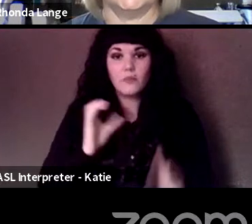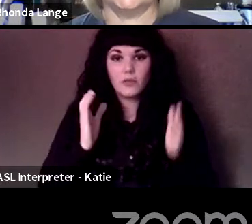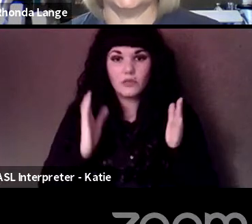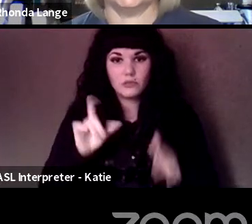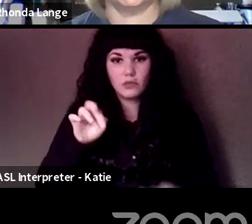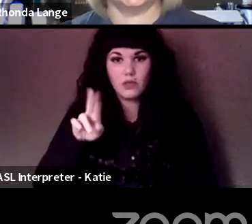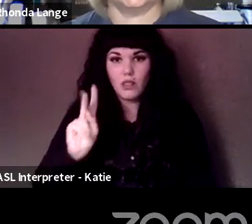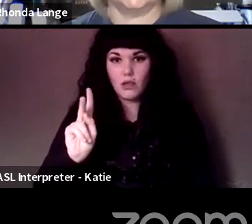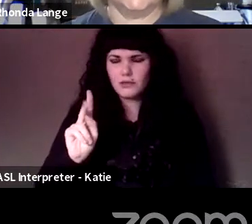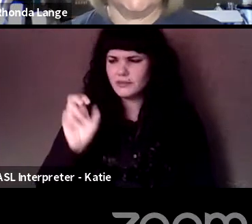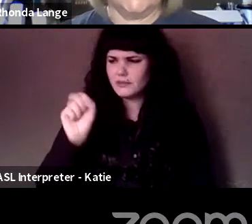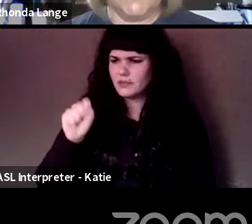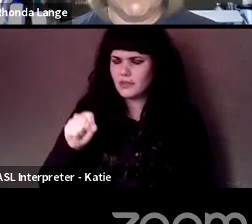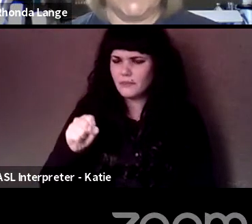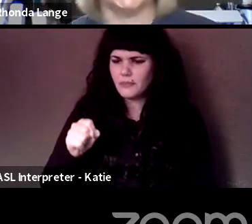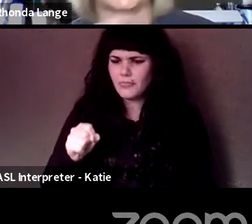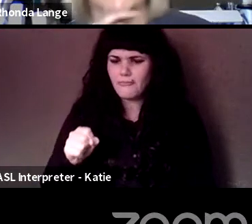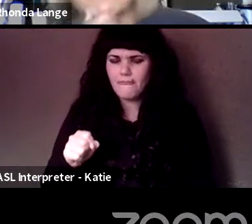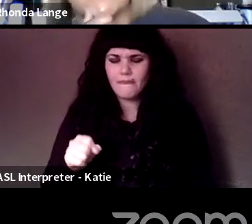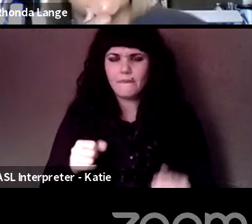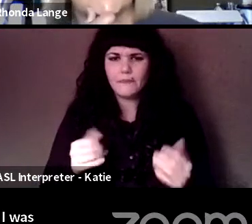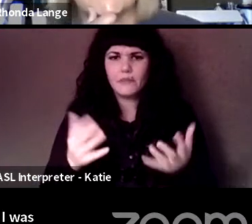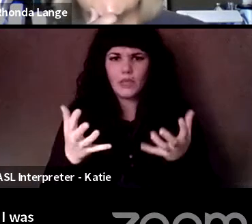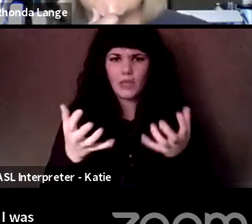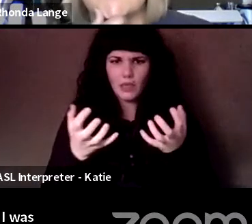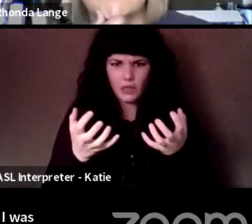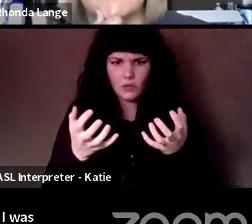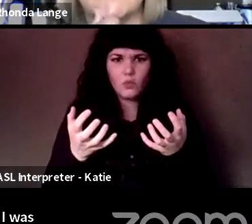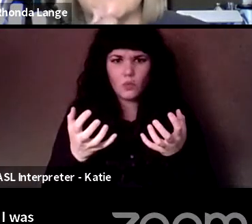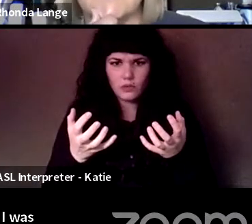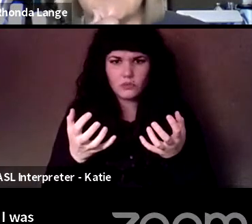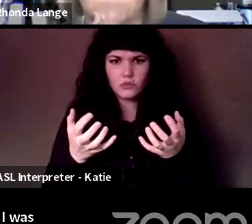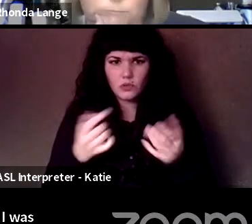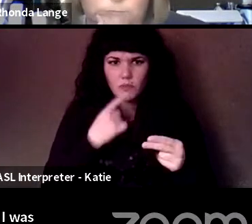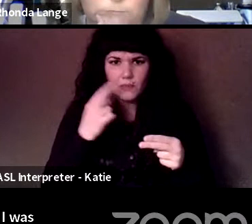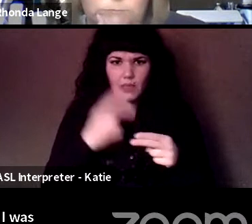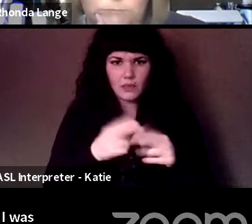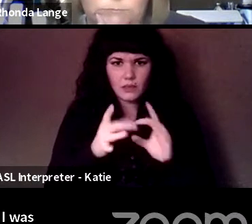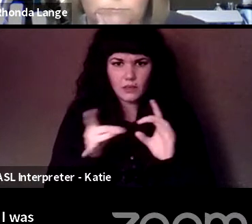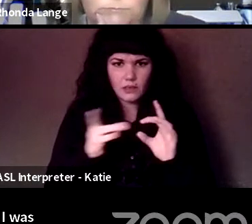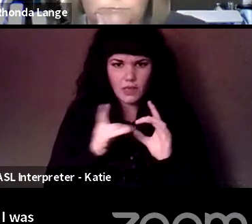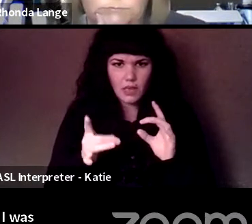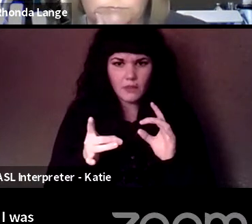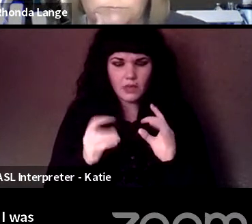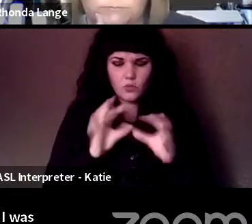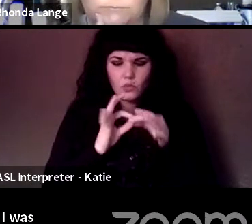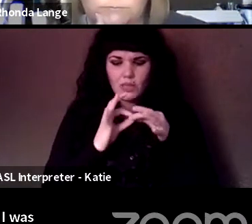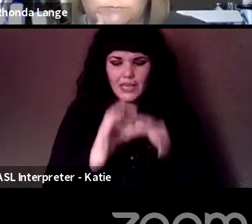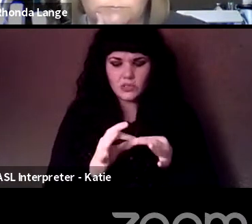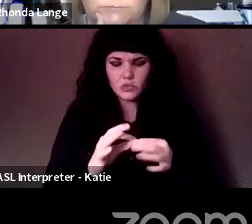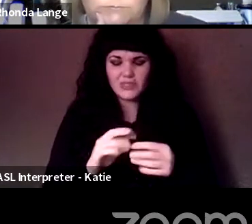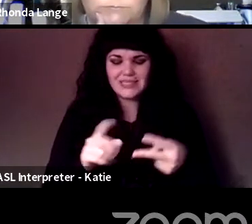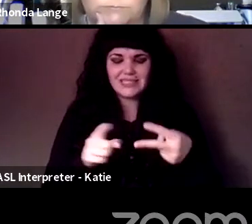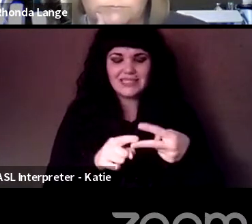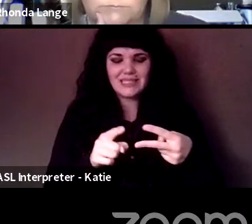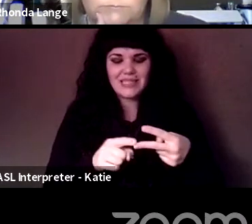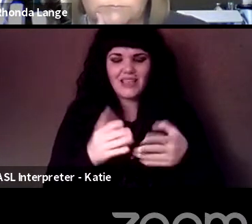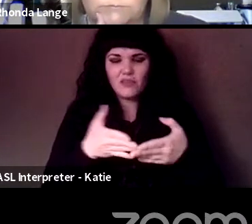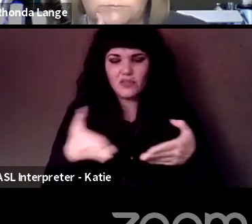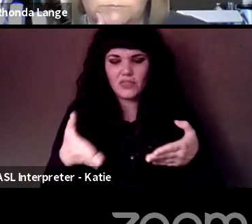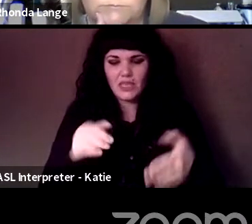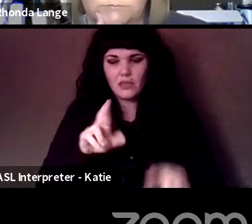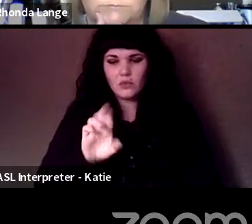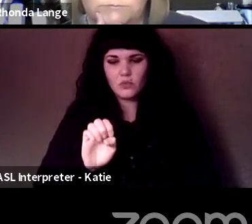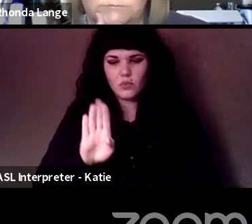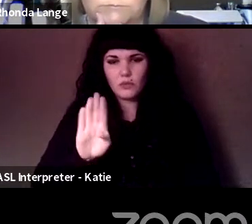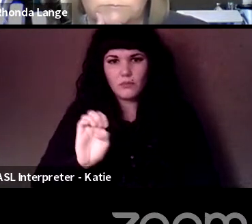based on the second item that Rebecca brought up, which is the fairs. A number of